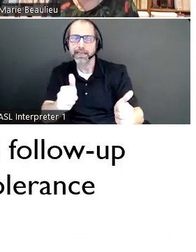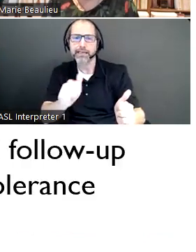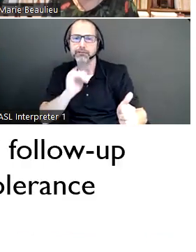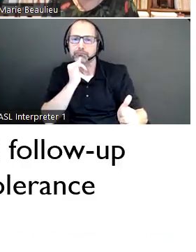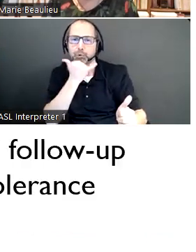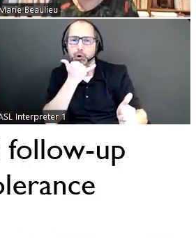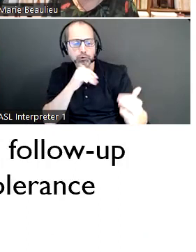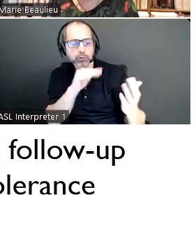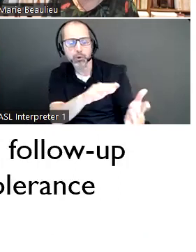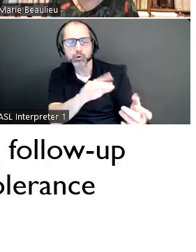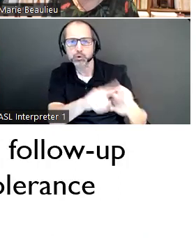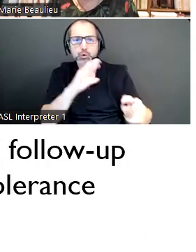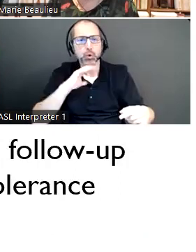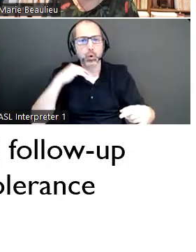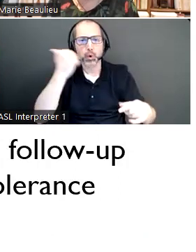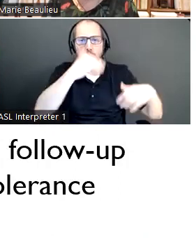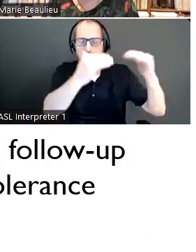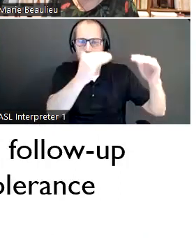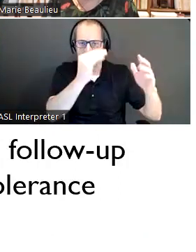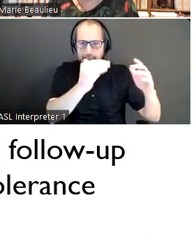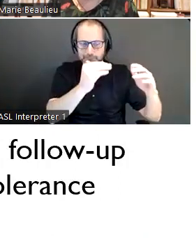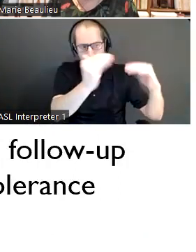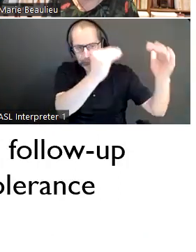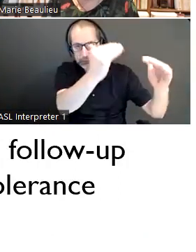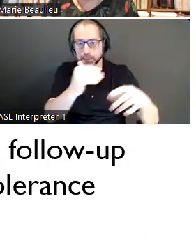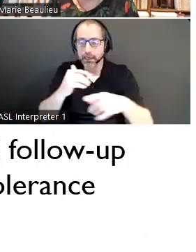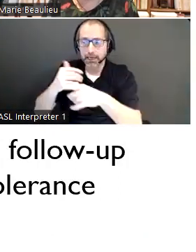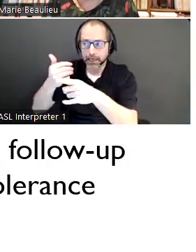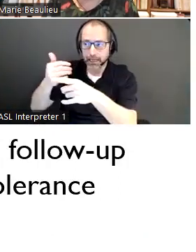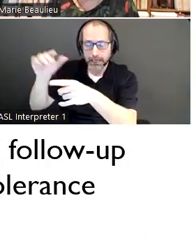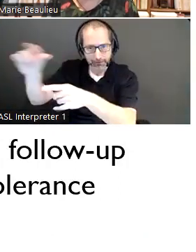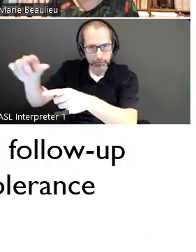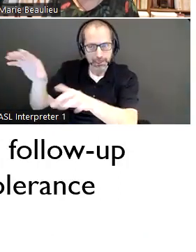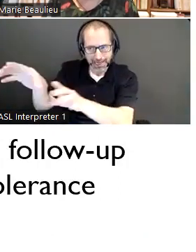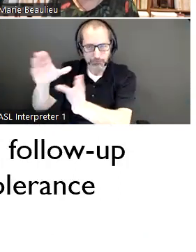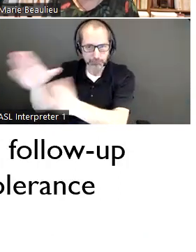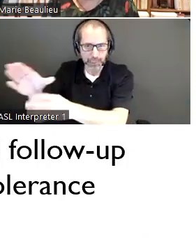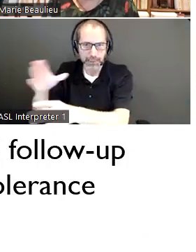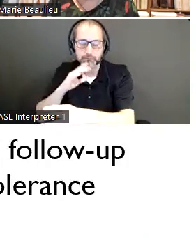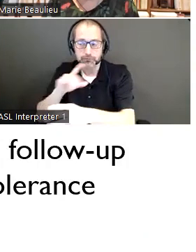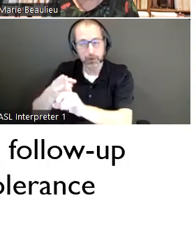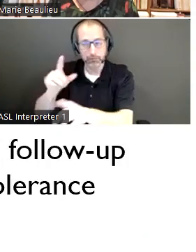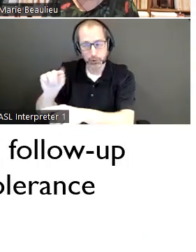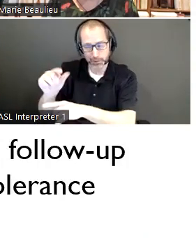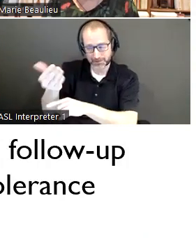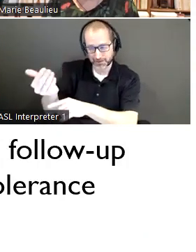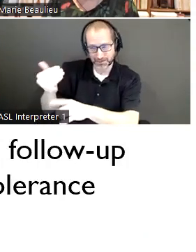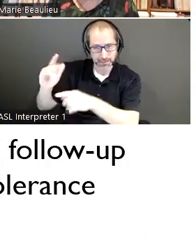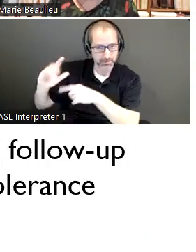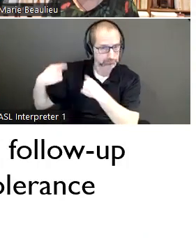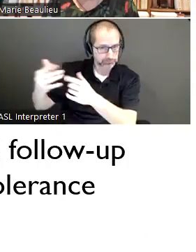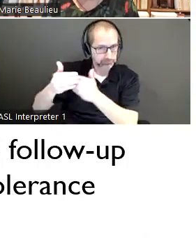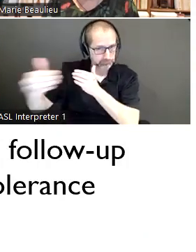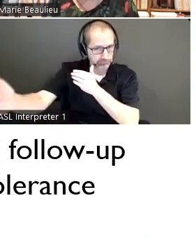2010, and a governmental action plan to counter bullying since 2015. So both have